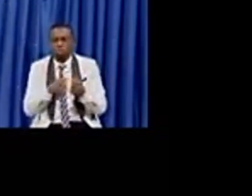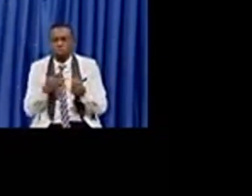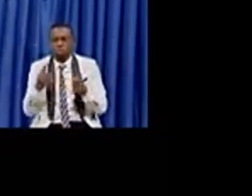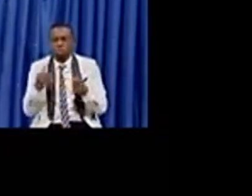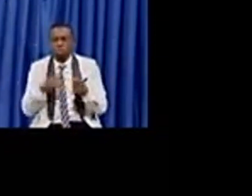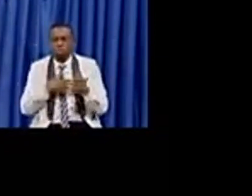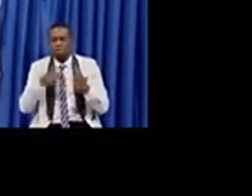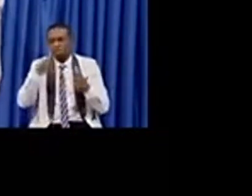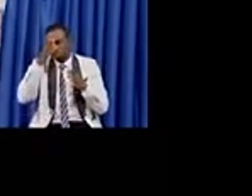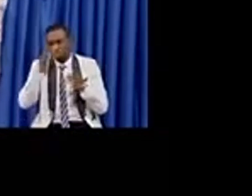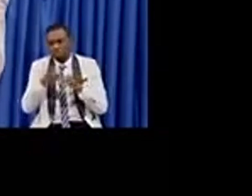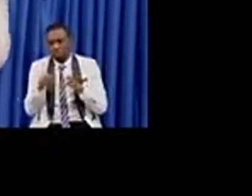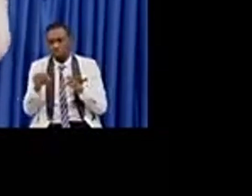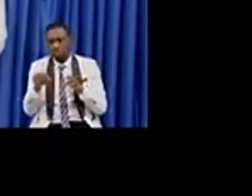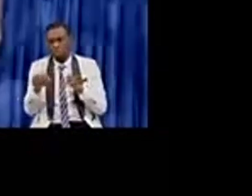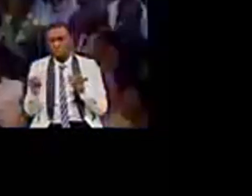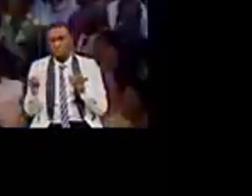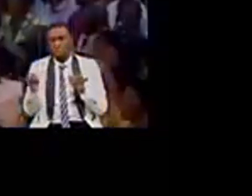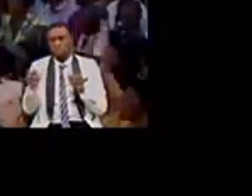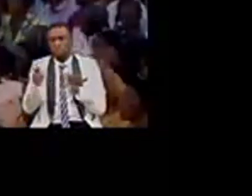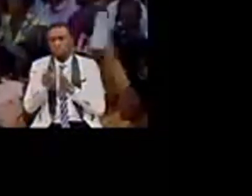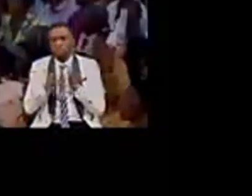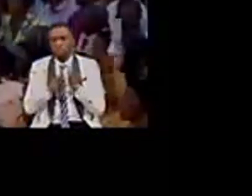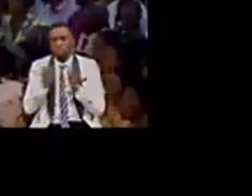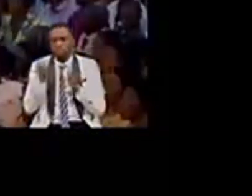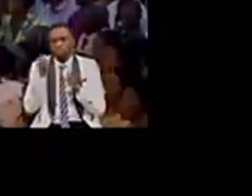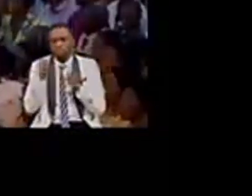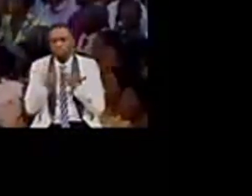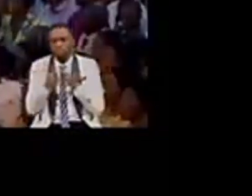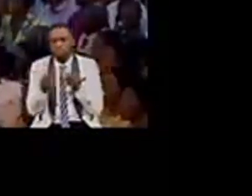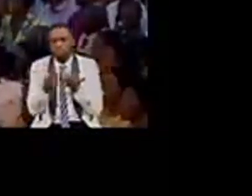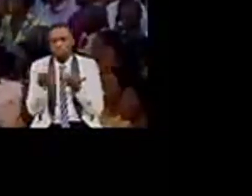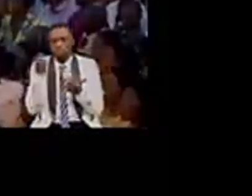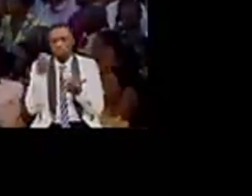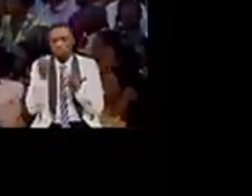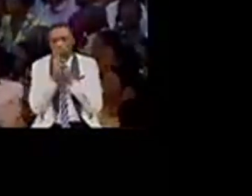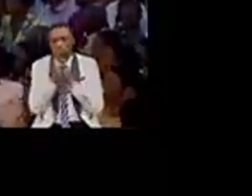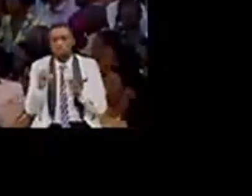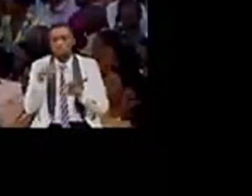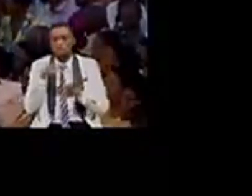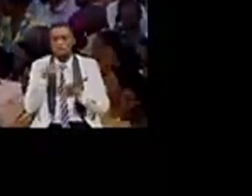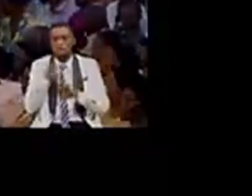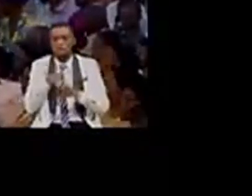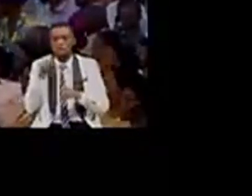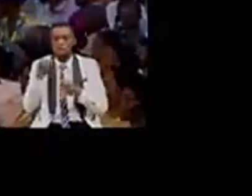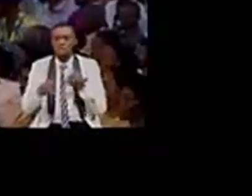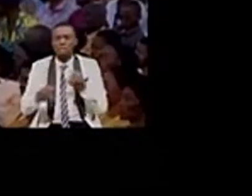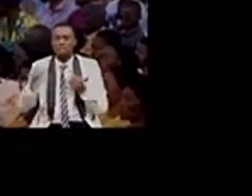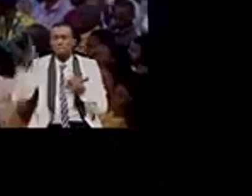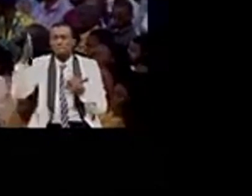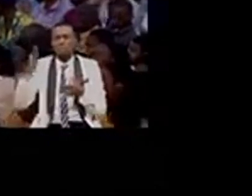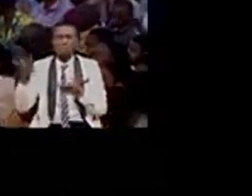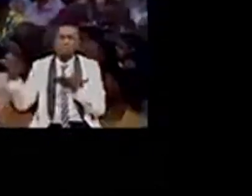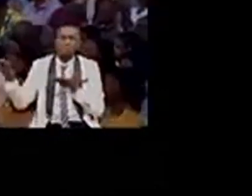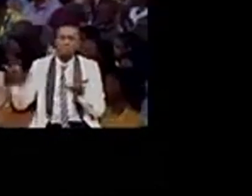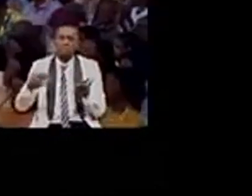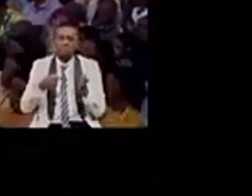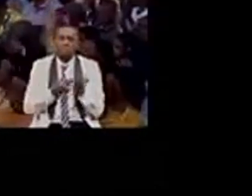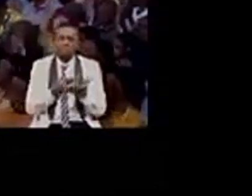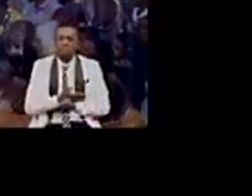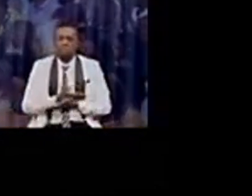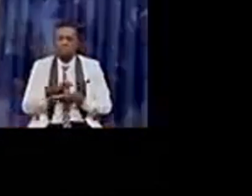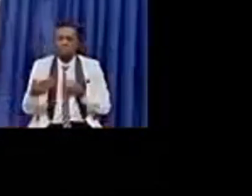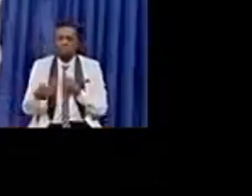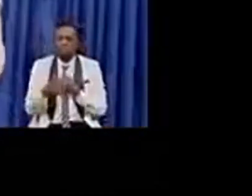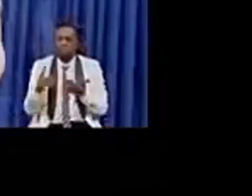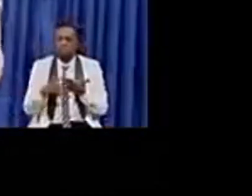Everybody were praying for this baby. Praise the Lord. And at the end of it, God brought this baby back to life. God